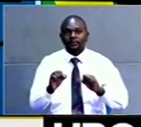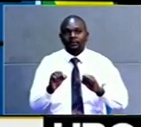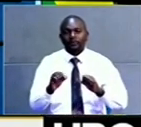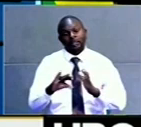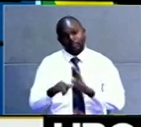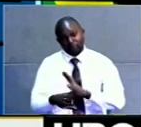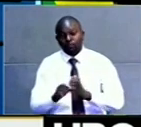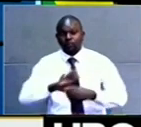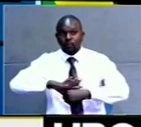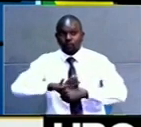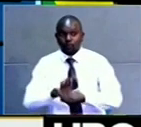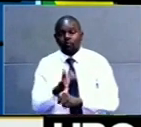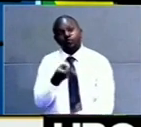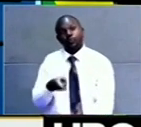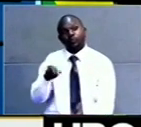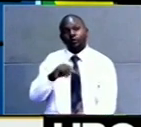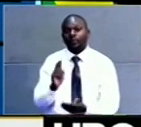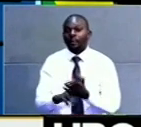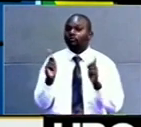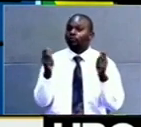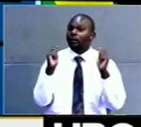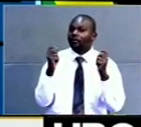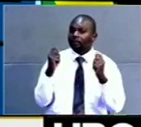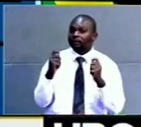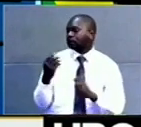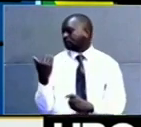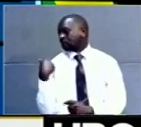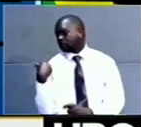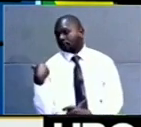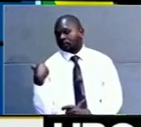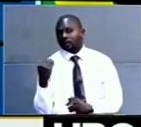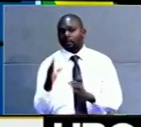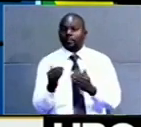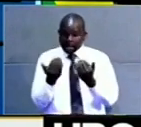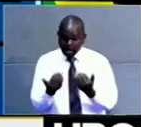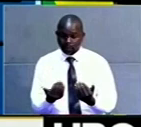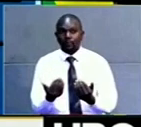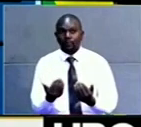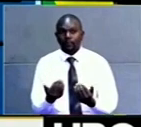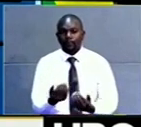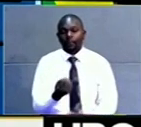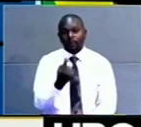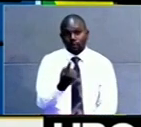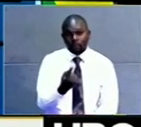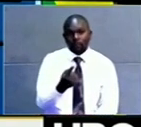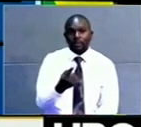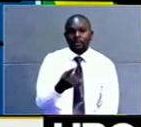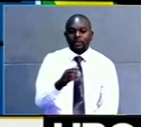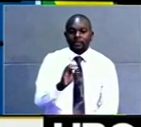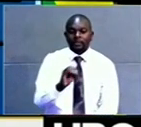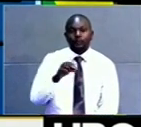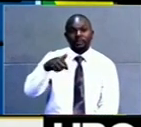Cases of COVID-19 have gone up in Mbare recently. There are now 107